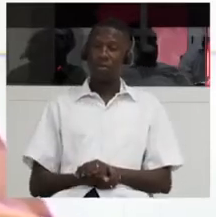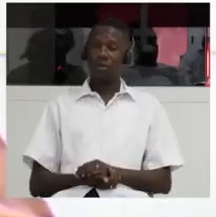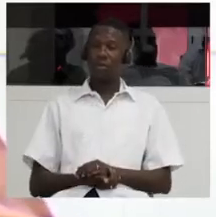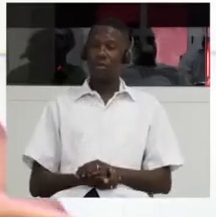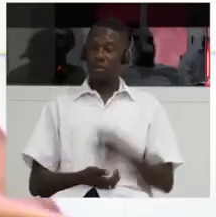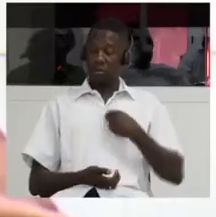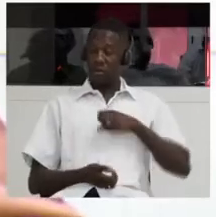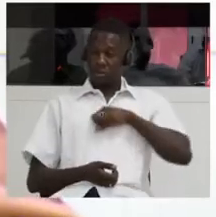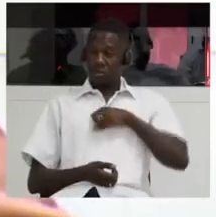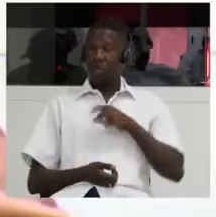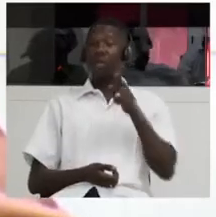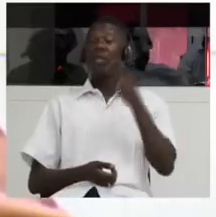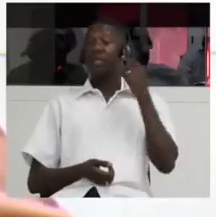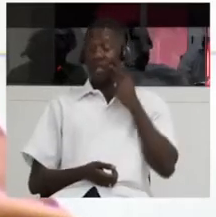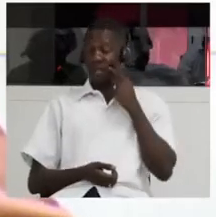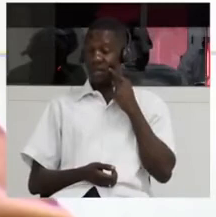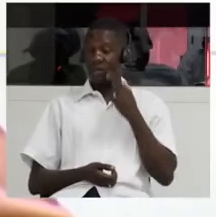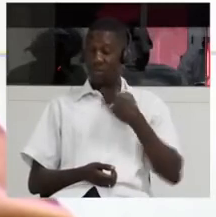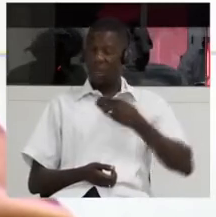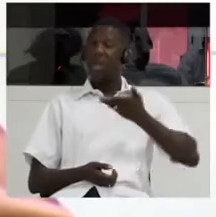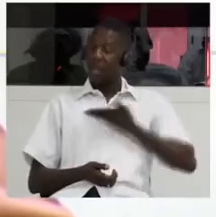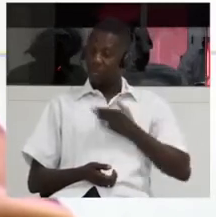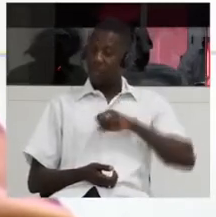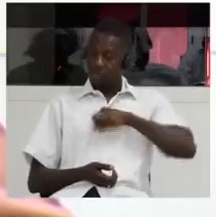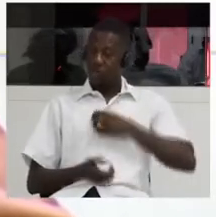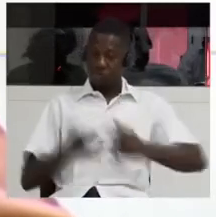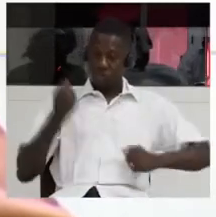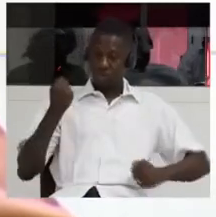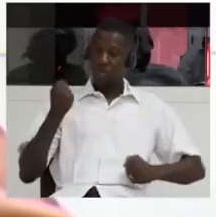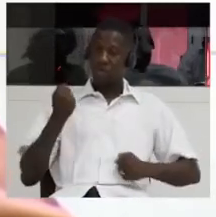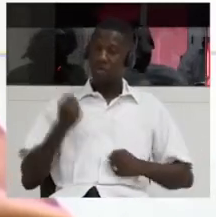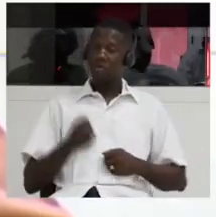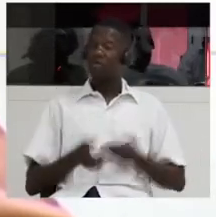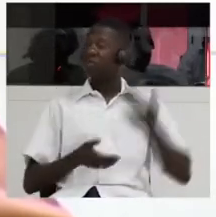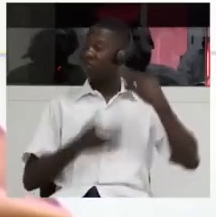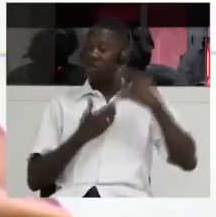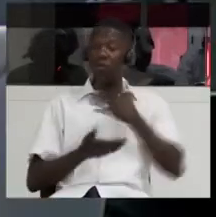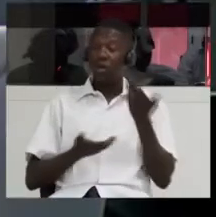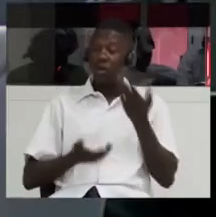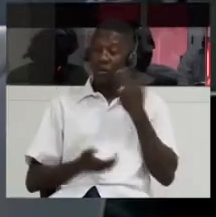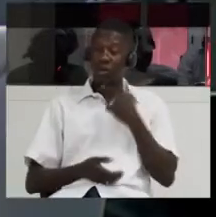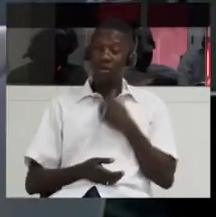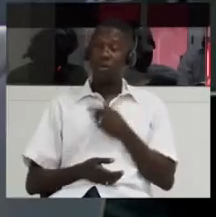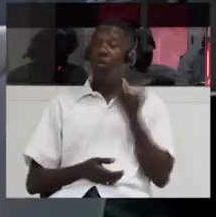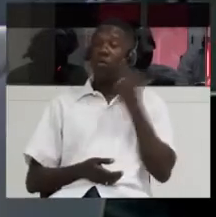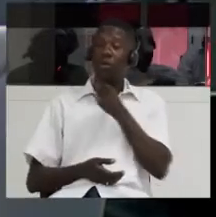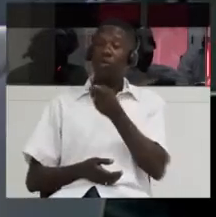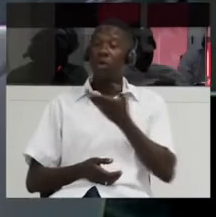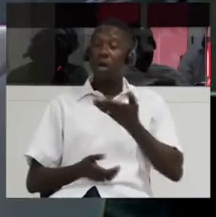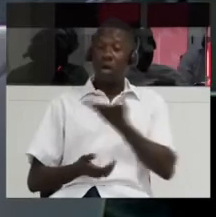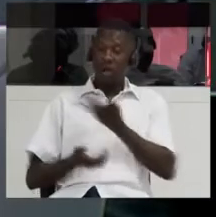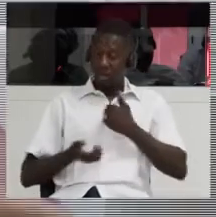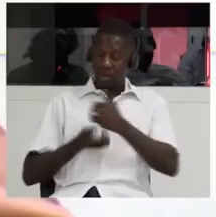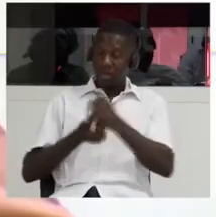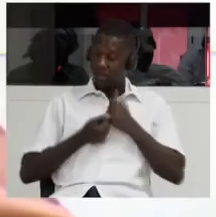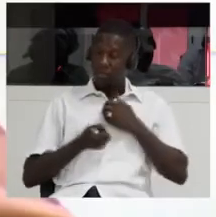because I was already with my weapon. From when? From the armory. When did you take that weapon from the armory? This